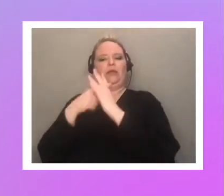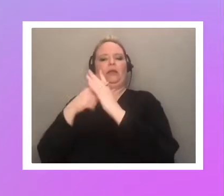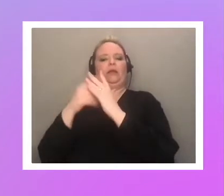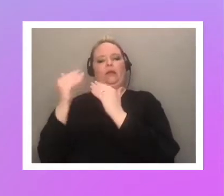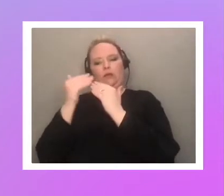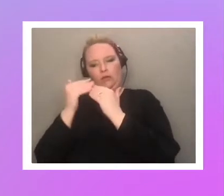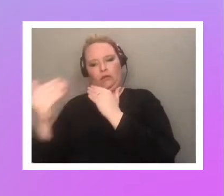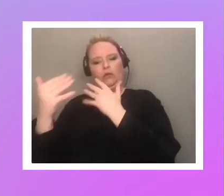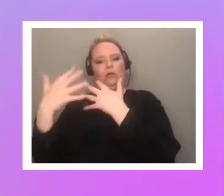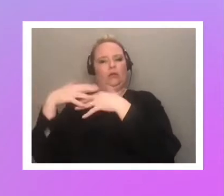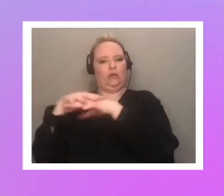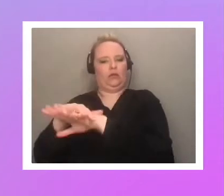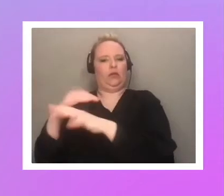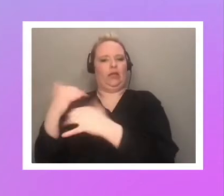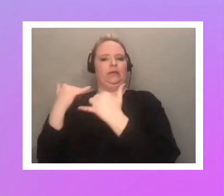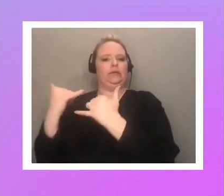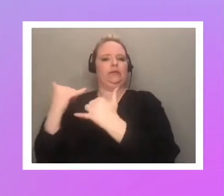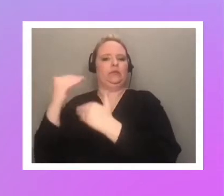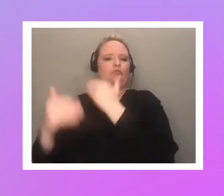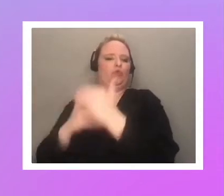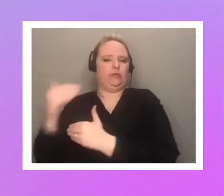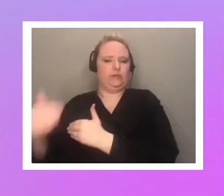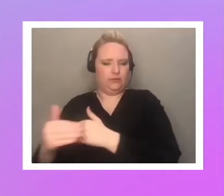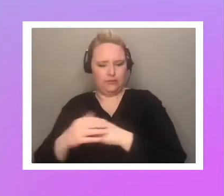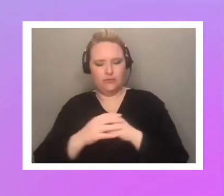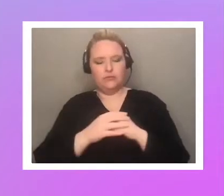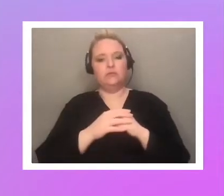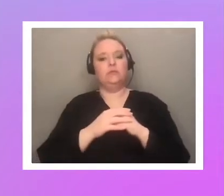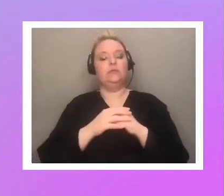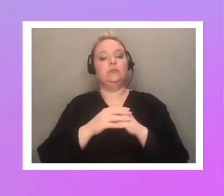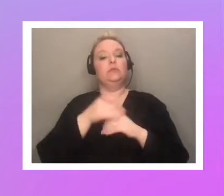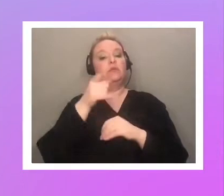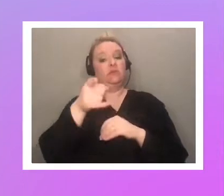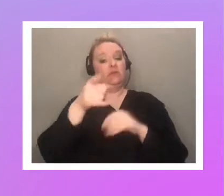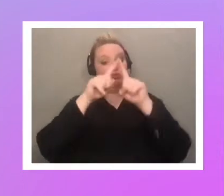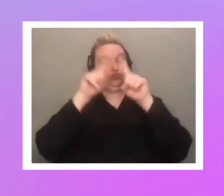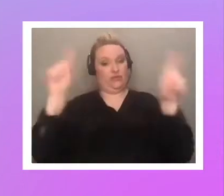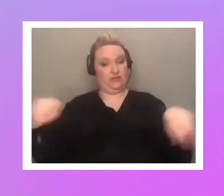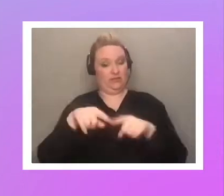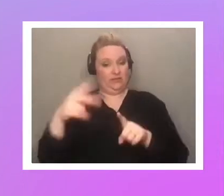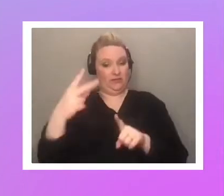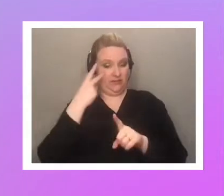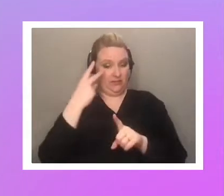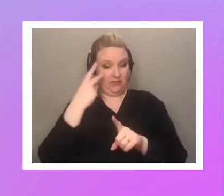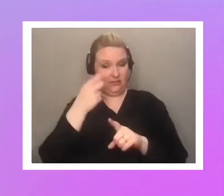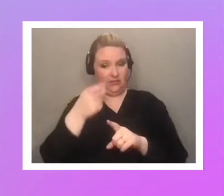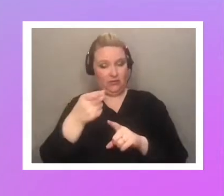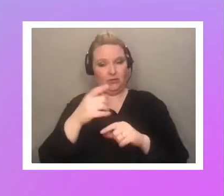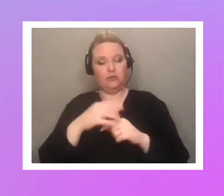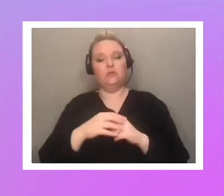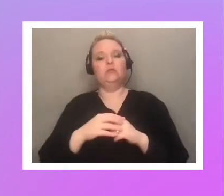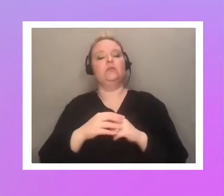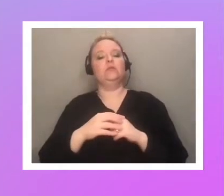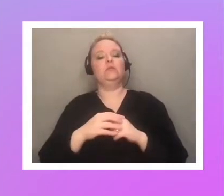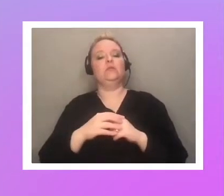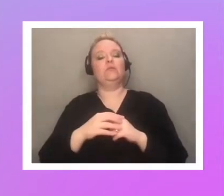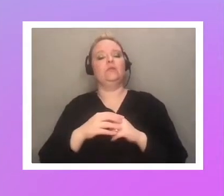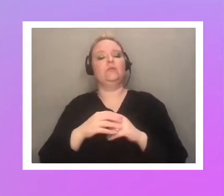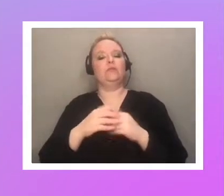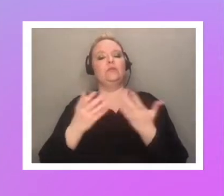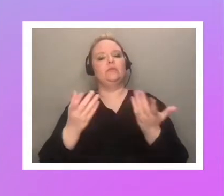integration into your existing process. And on the screen here is a curved